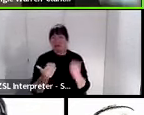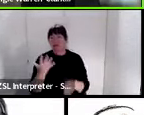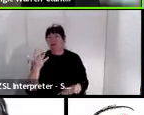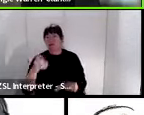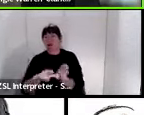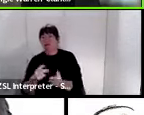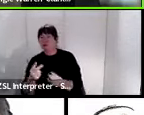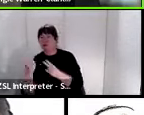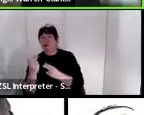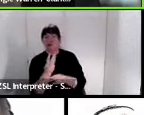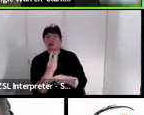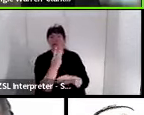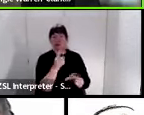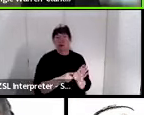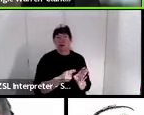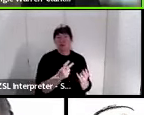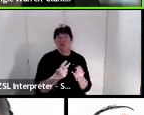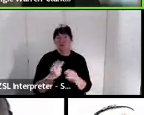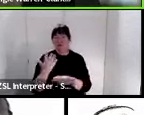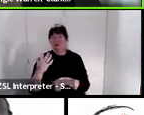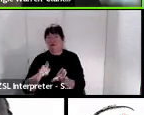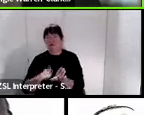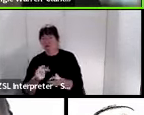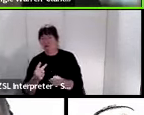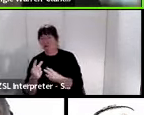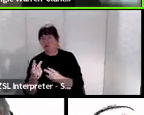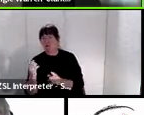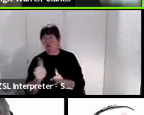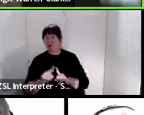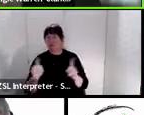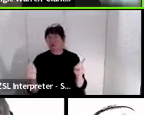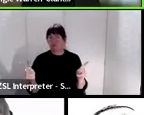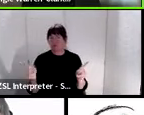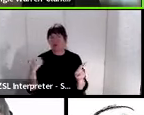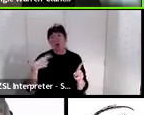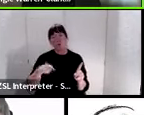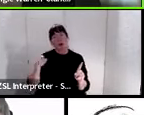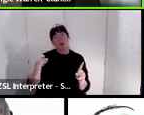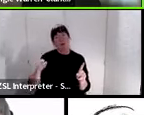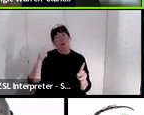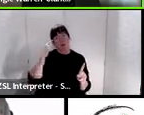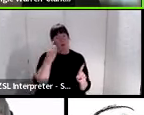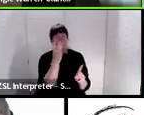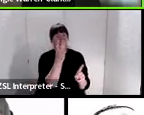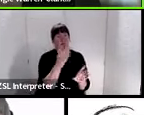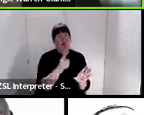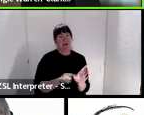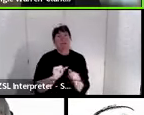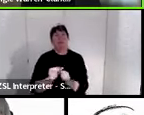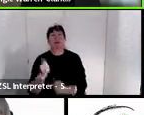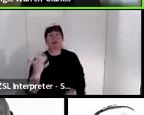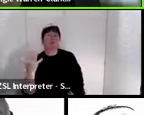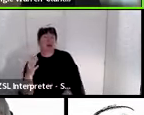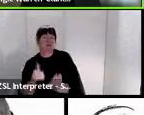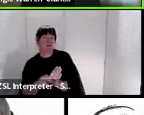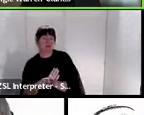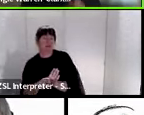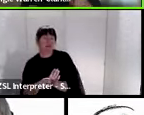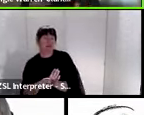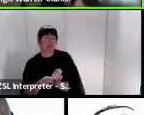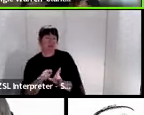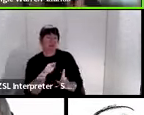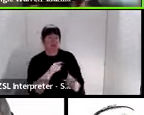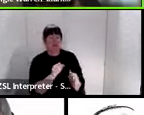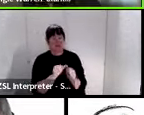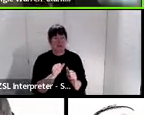review, and just how you've come to 3 years rather than a 5 year process,